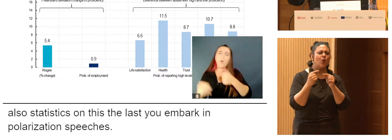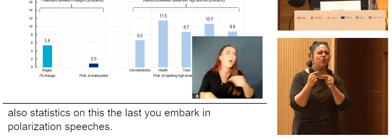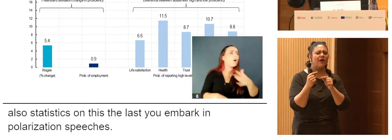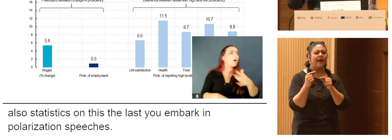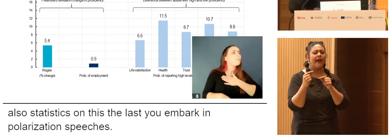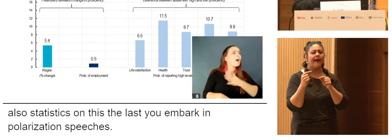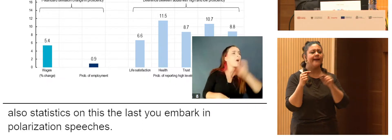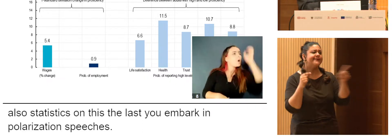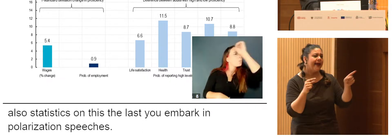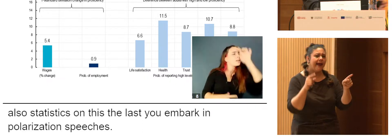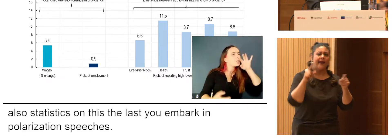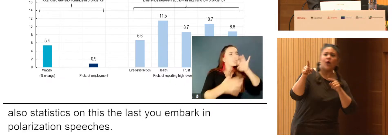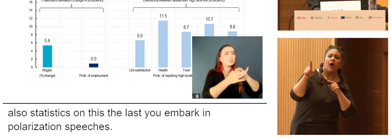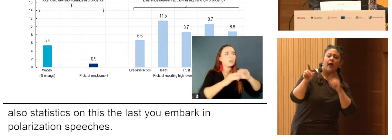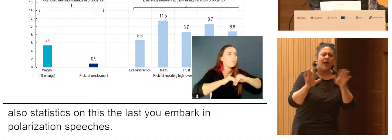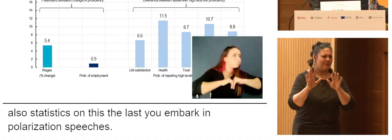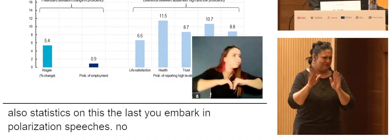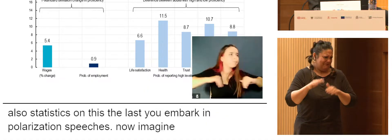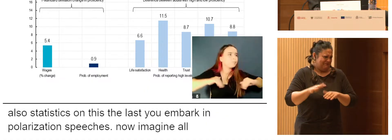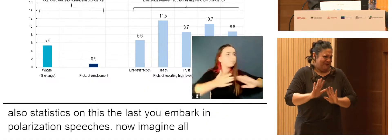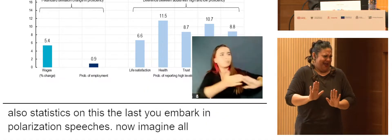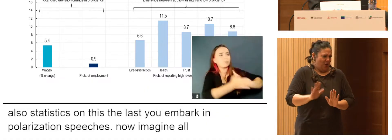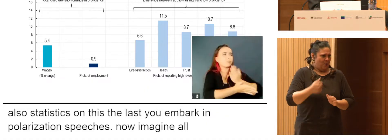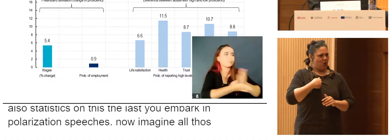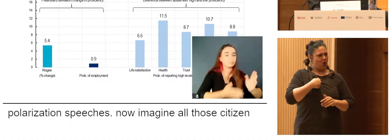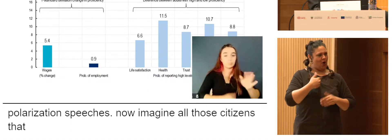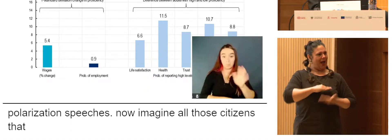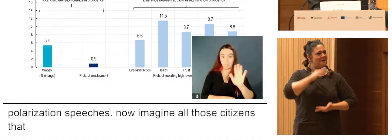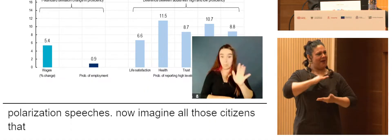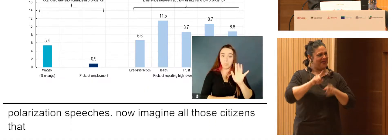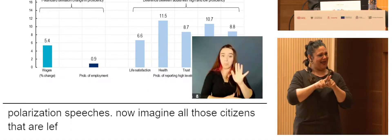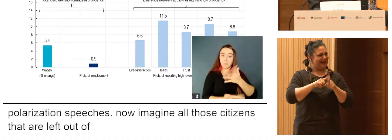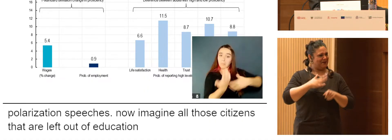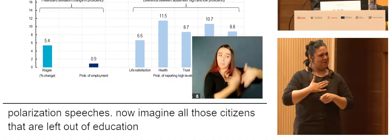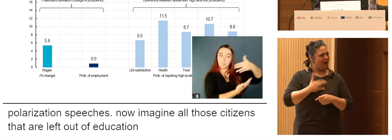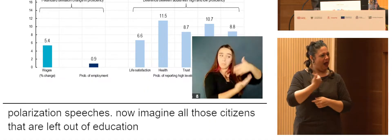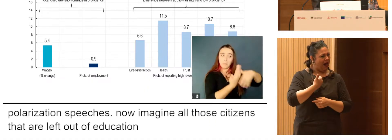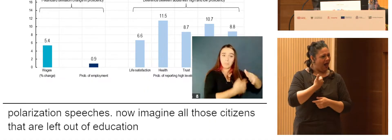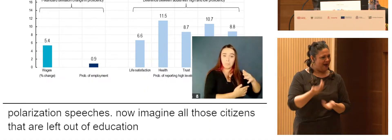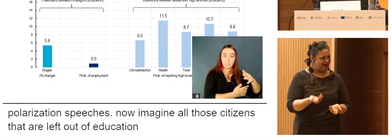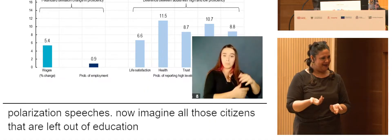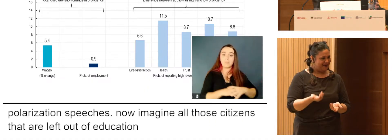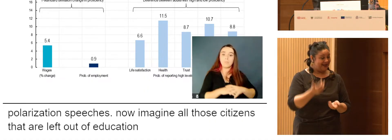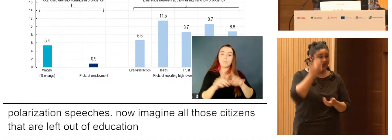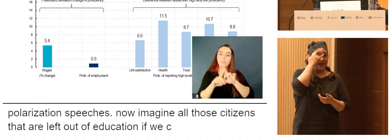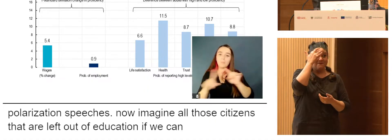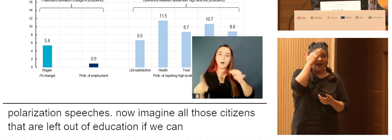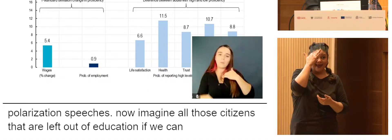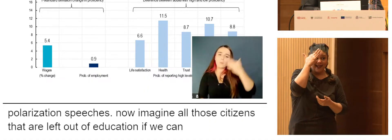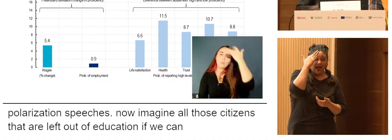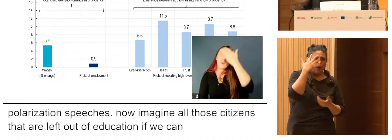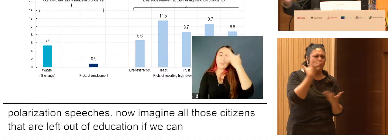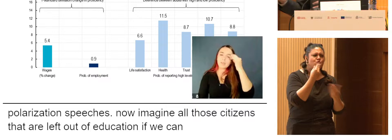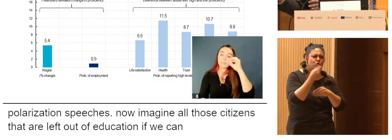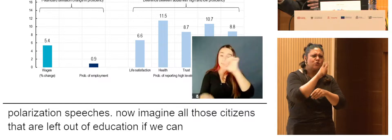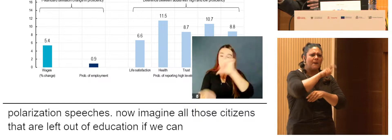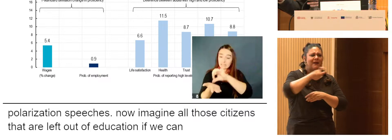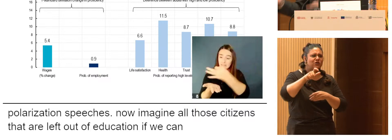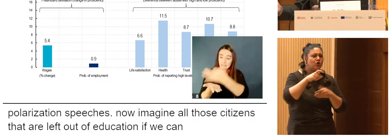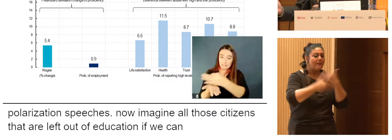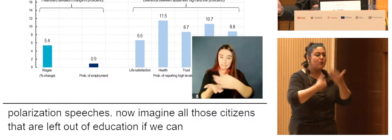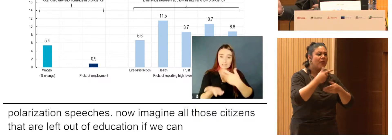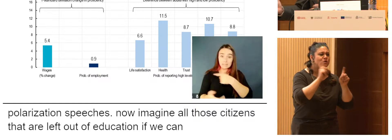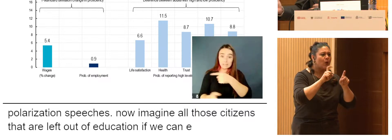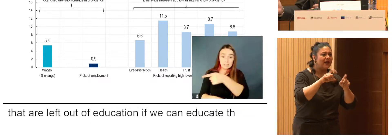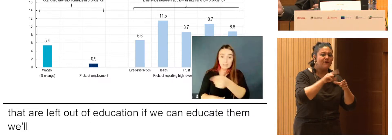Now imagine all those citizens that are left out of education. If we can educate them, we'll have